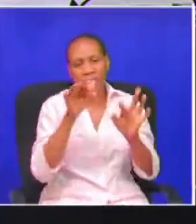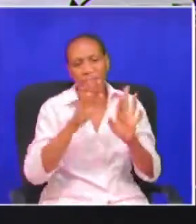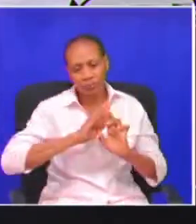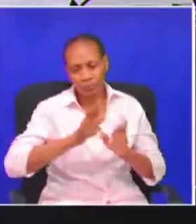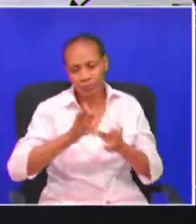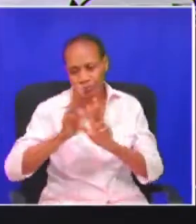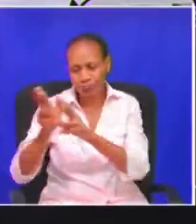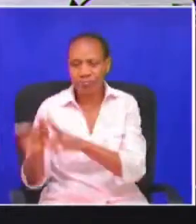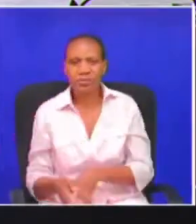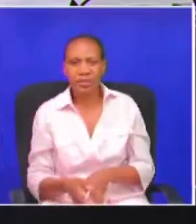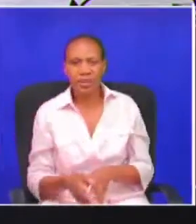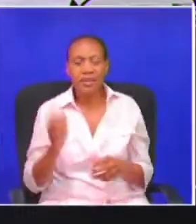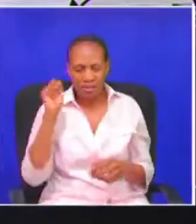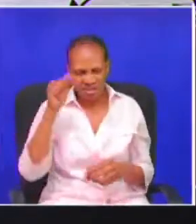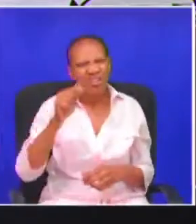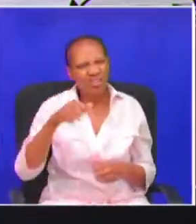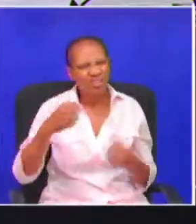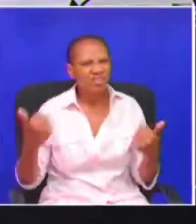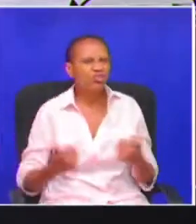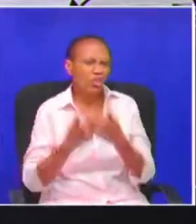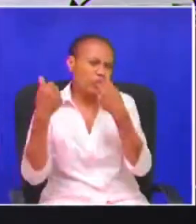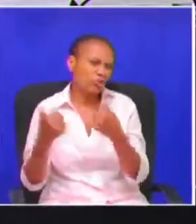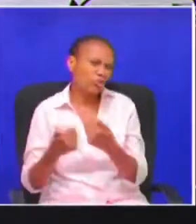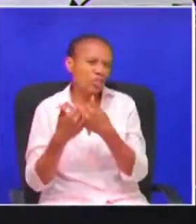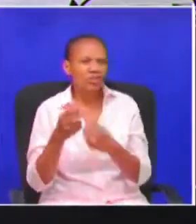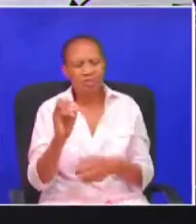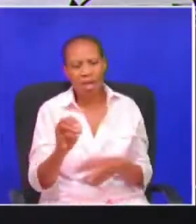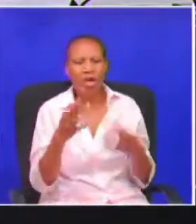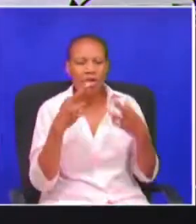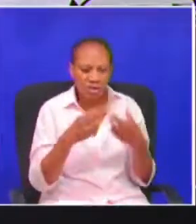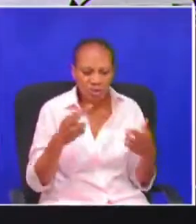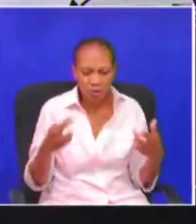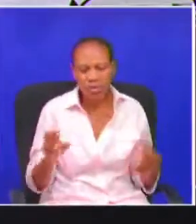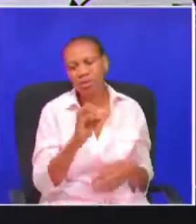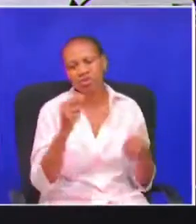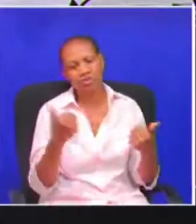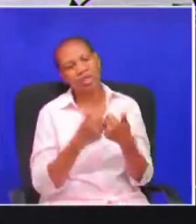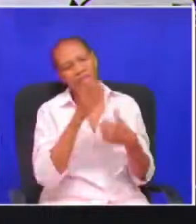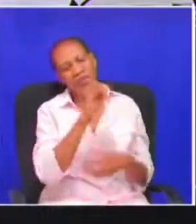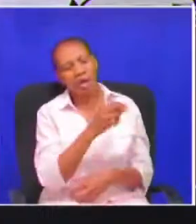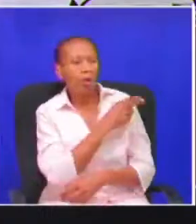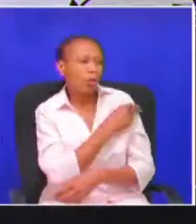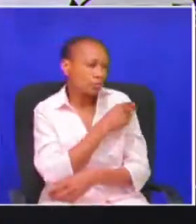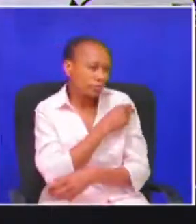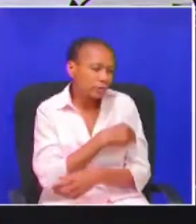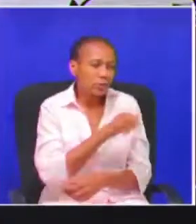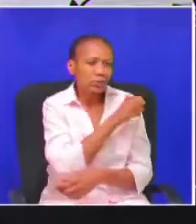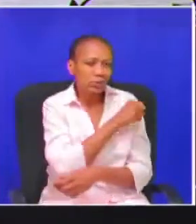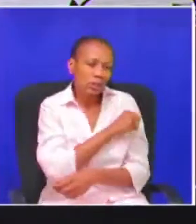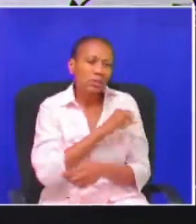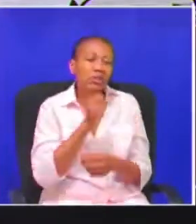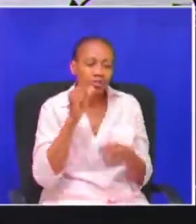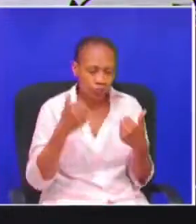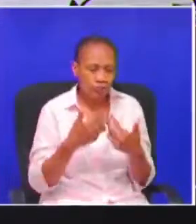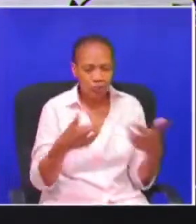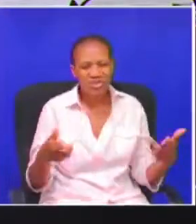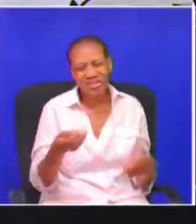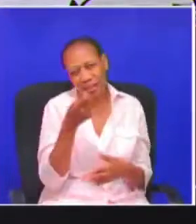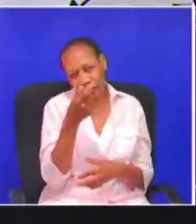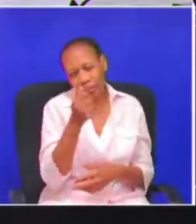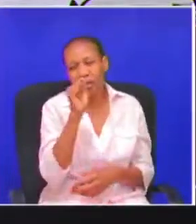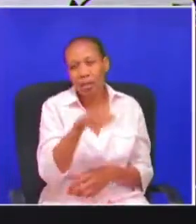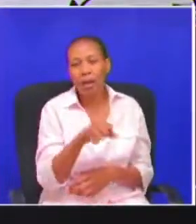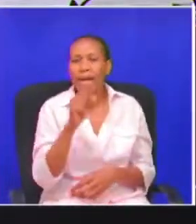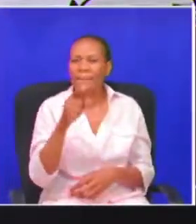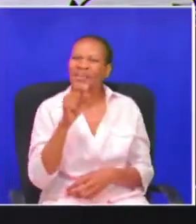have challenges in our resources, in our hospitals and clinics, it does not mean that we